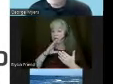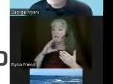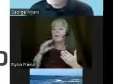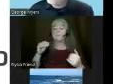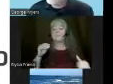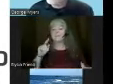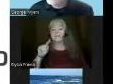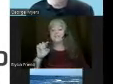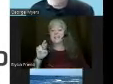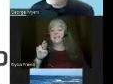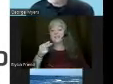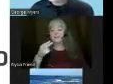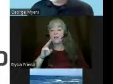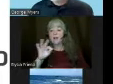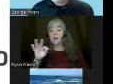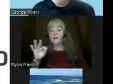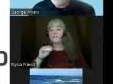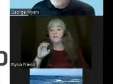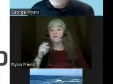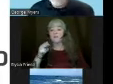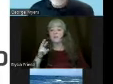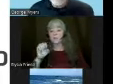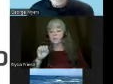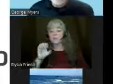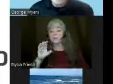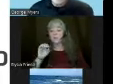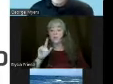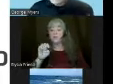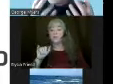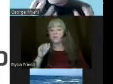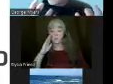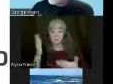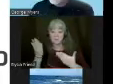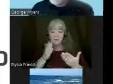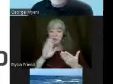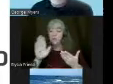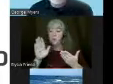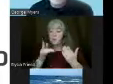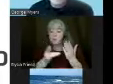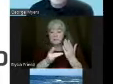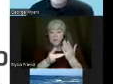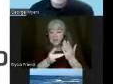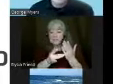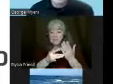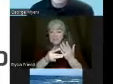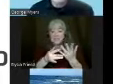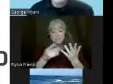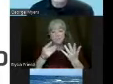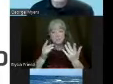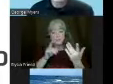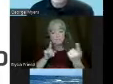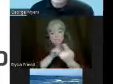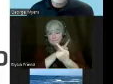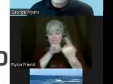Chris Cooley are going to be there with their technology for you guys to get up close and personal with as you talk to